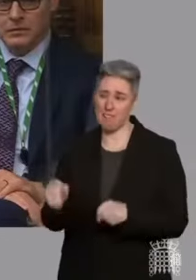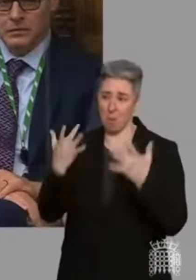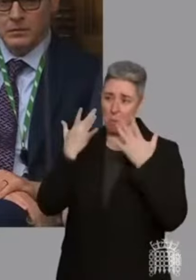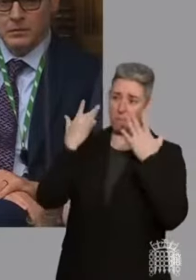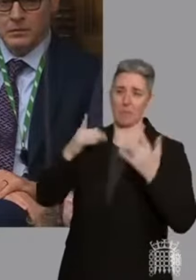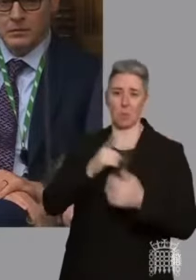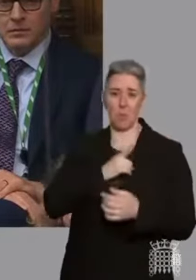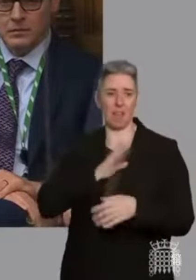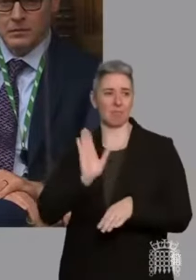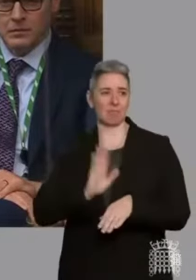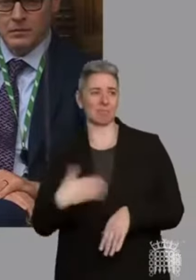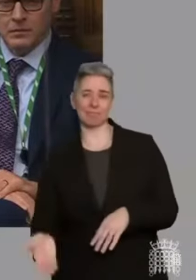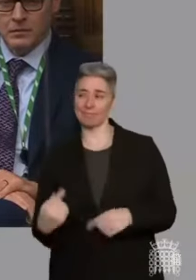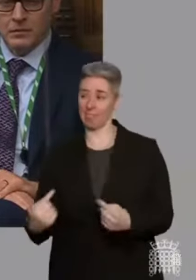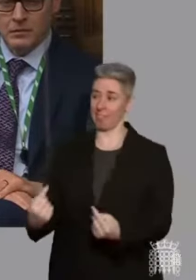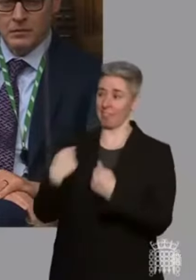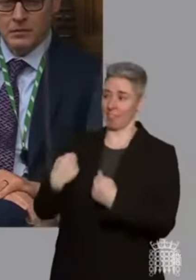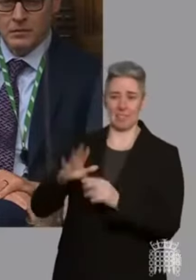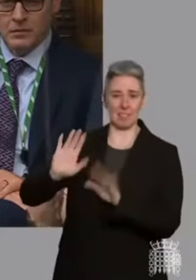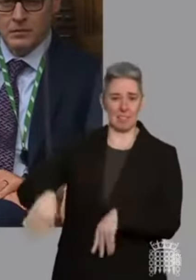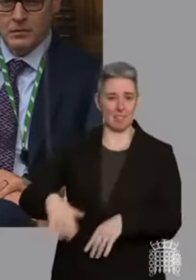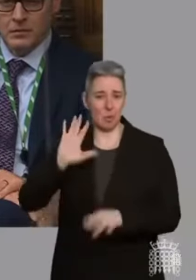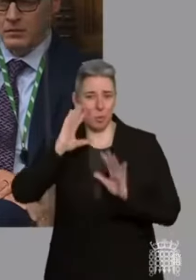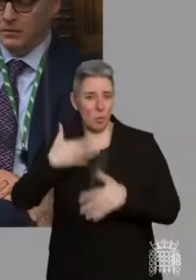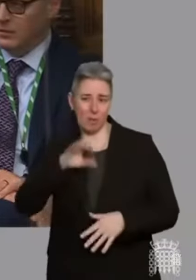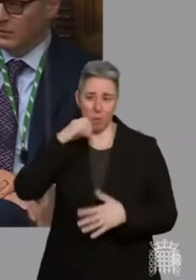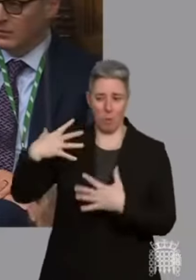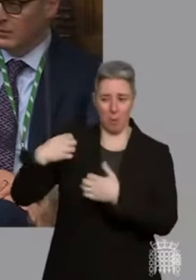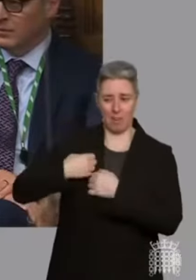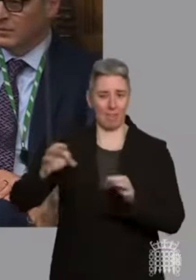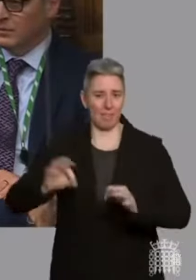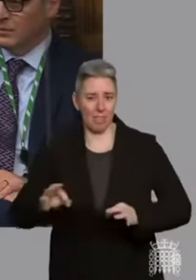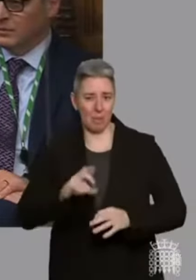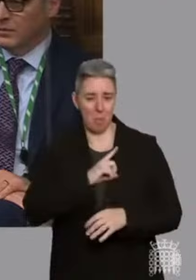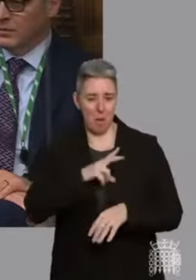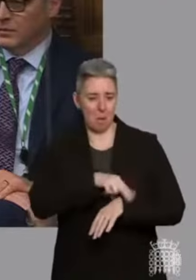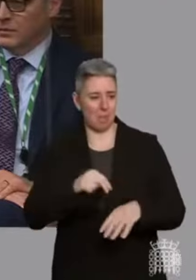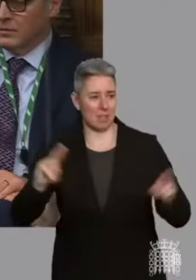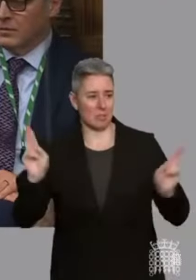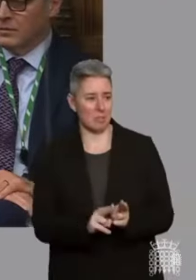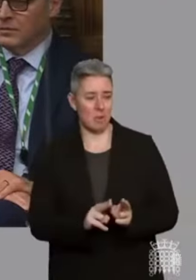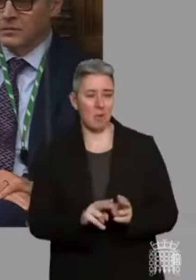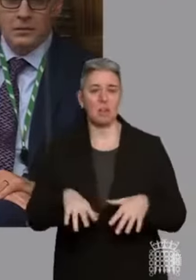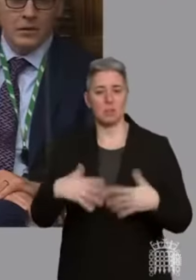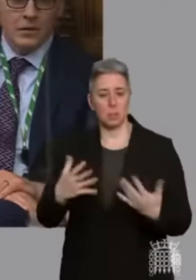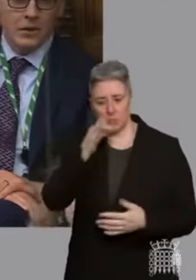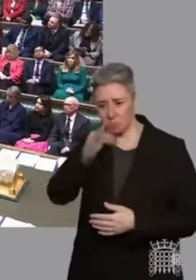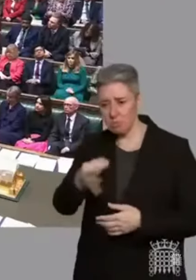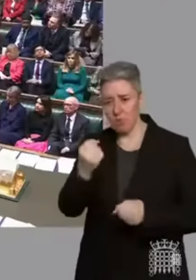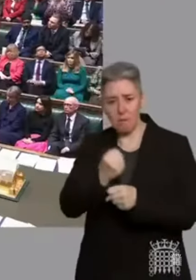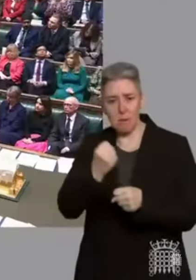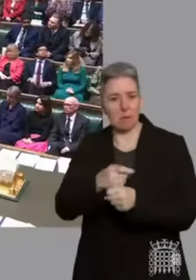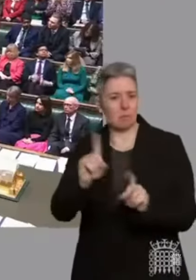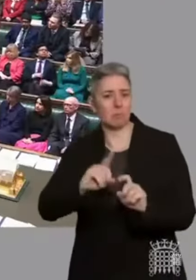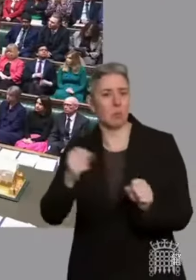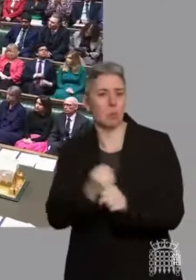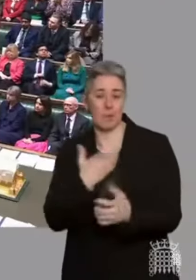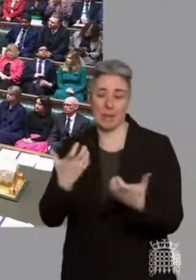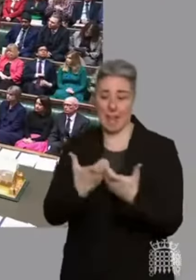please tell my constituents what more this government is doing to tackle retail crime and deter repeat offenders? Prime